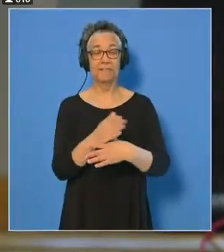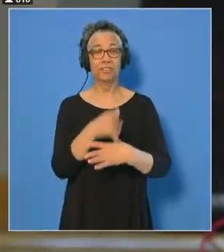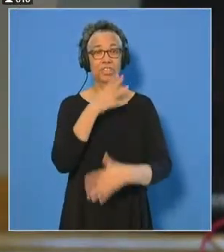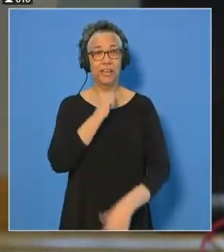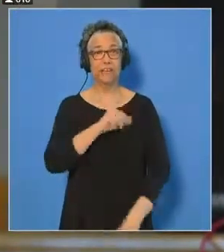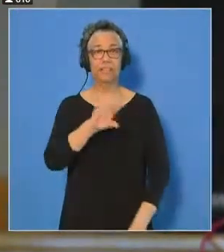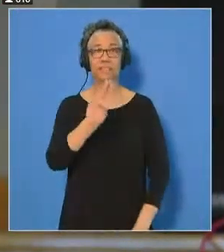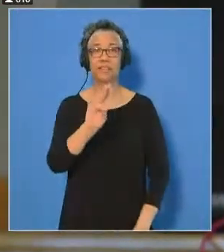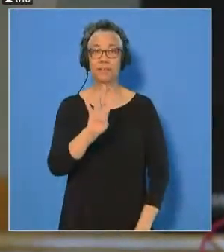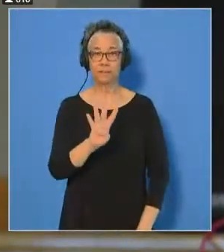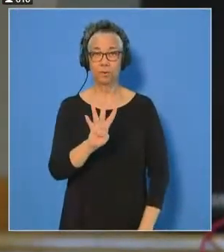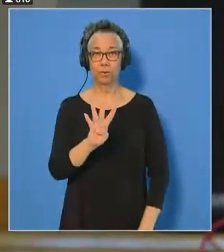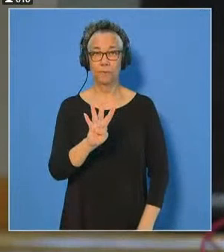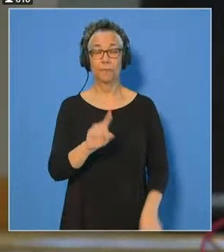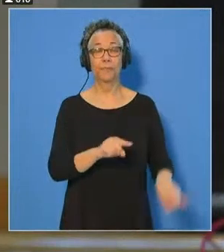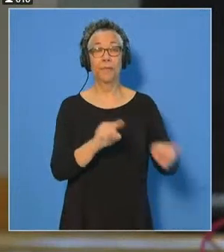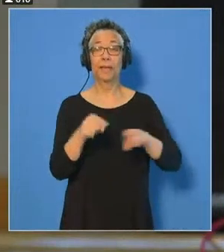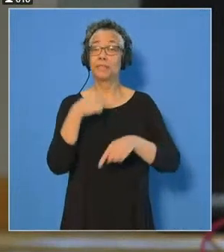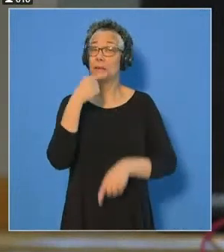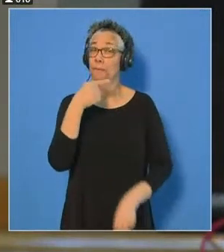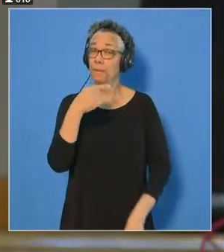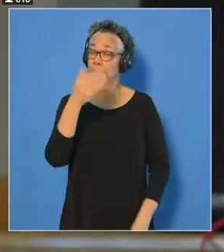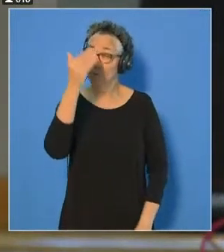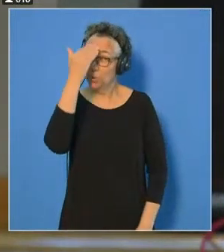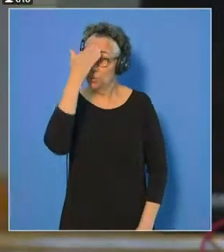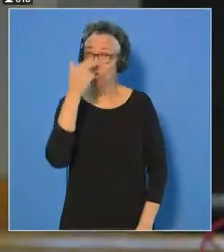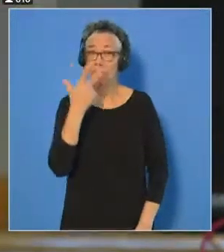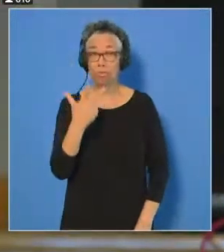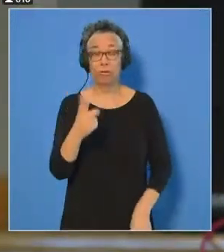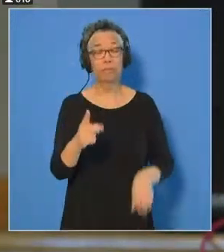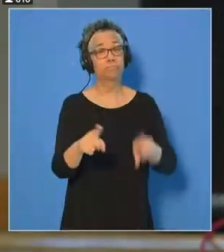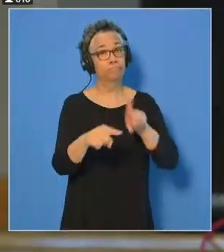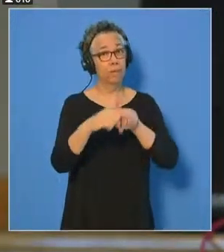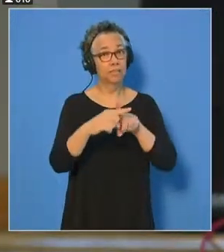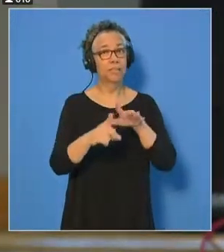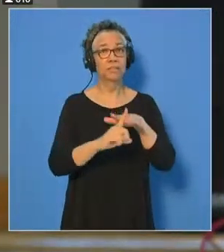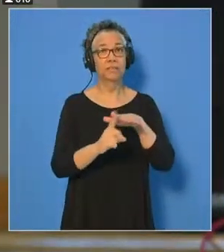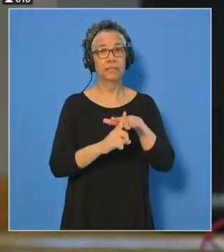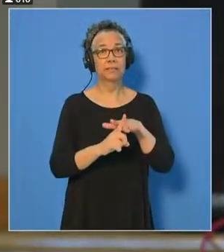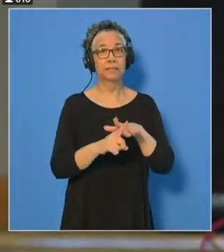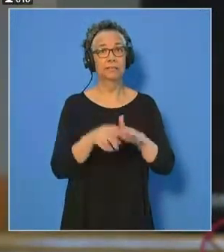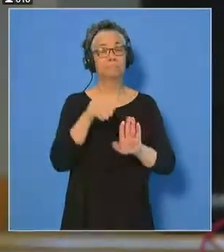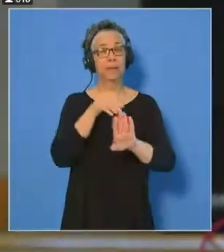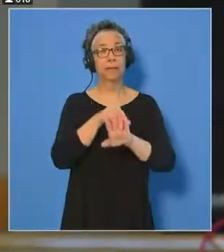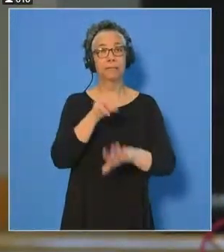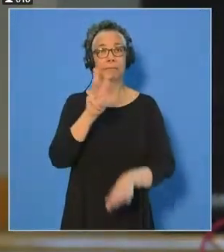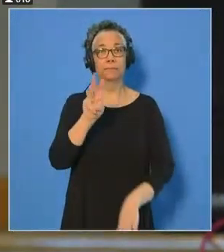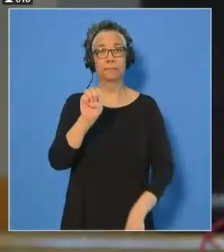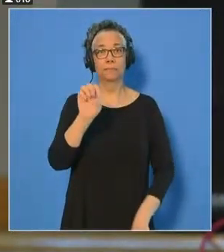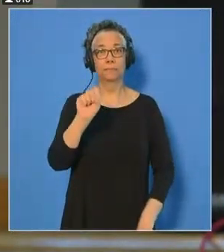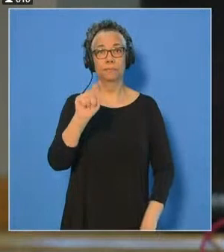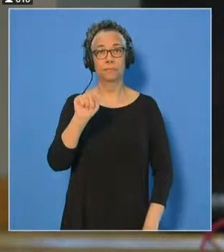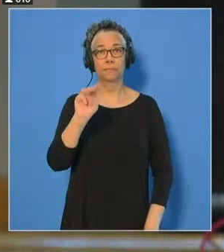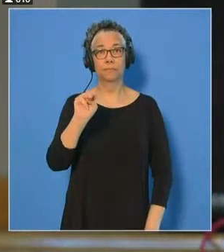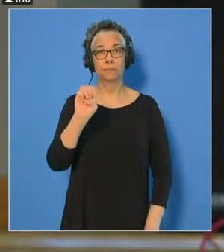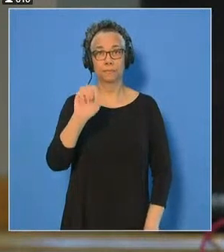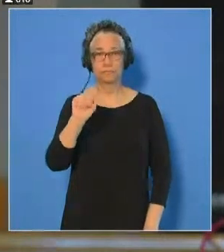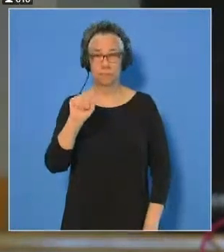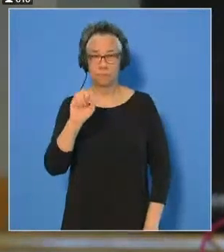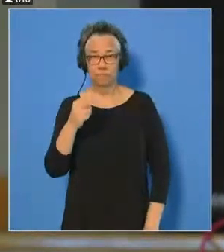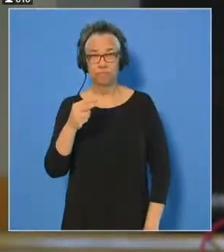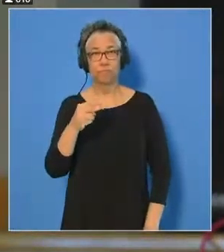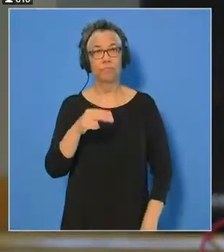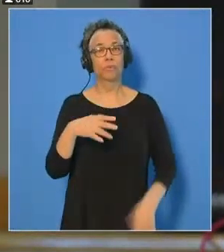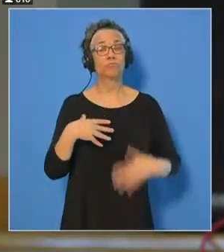74. As the public is aware, 3 confirmed COVID cases were found at Westmeath Residential and Nursing Home. We